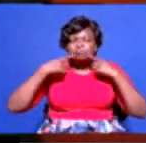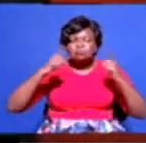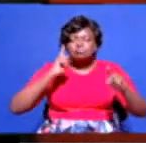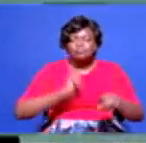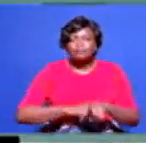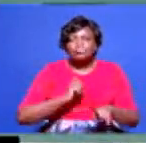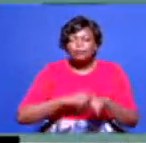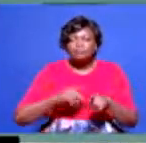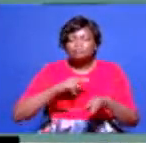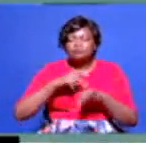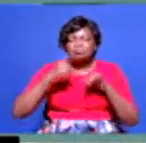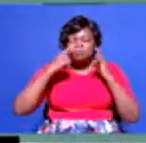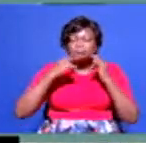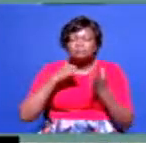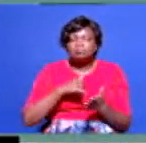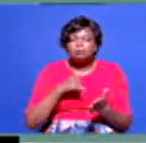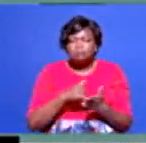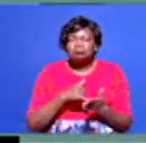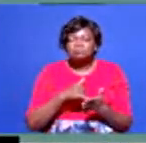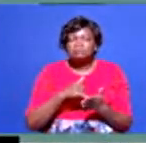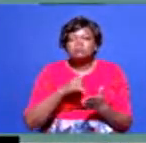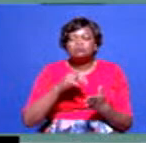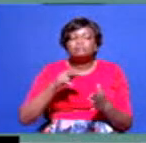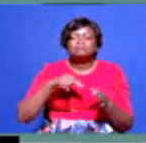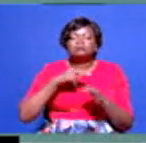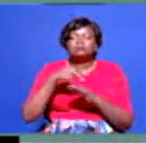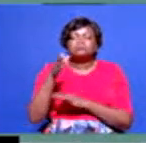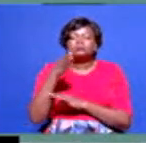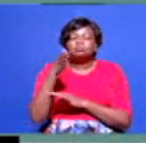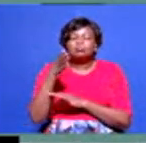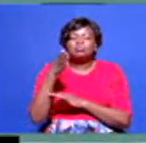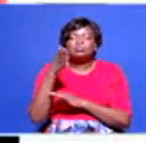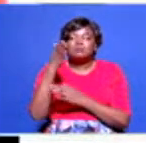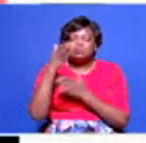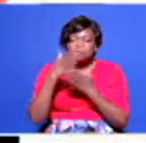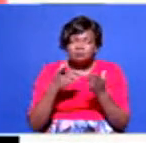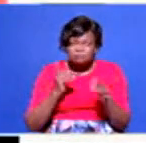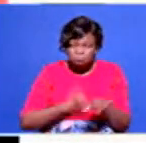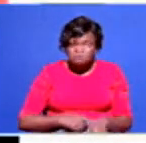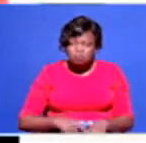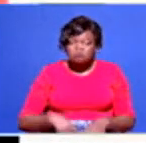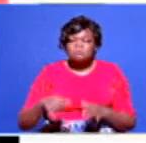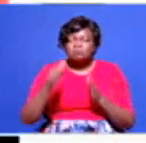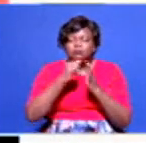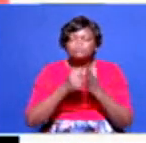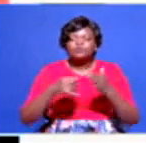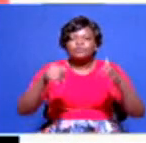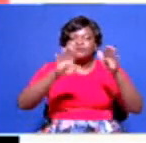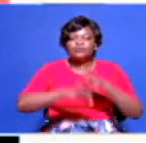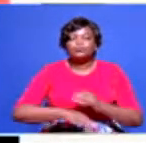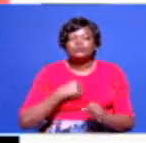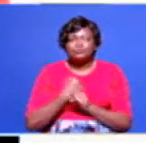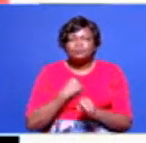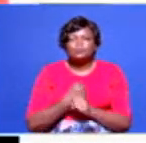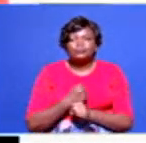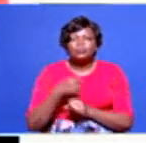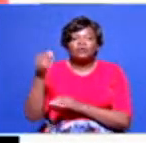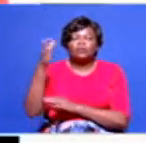flying of national flags at half mast until a state funeral is held. that the flag of the Republic of